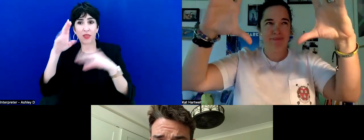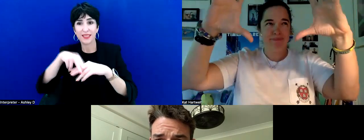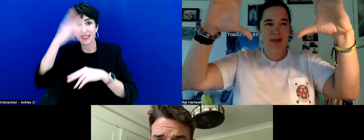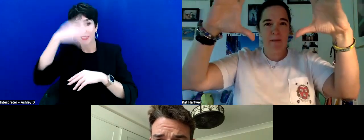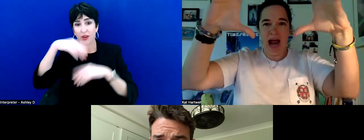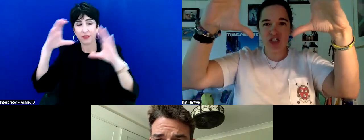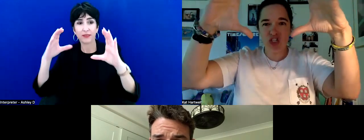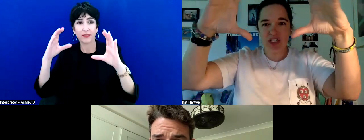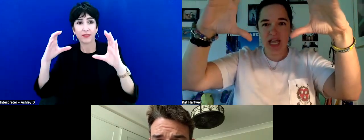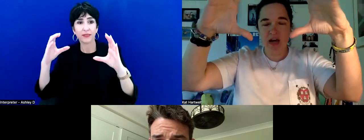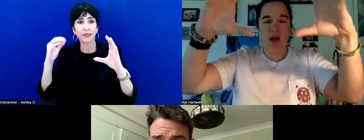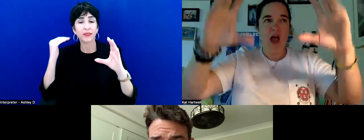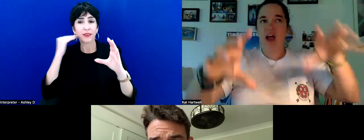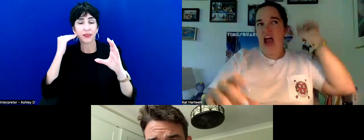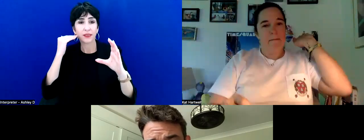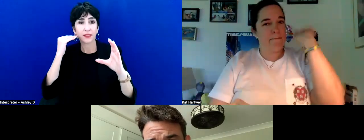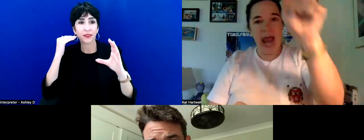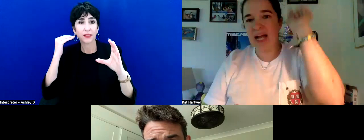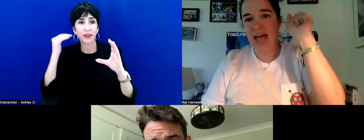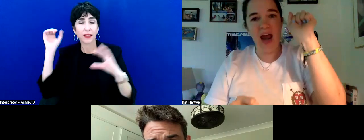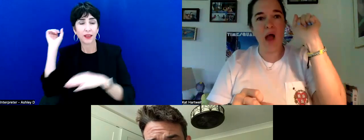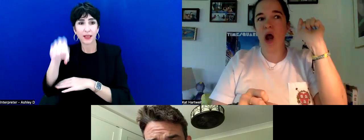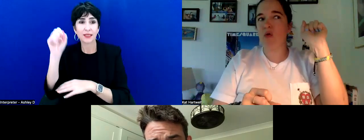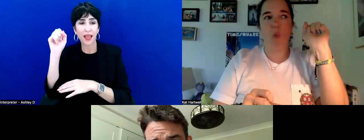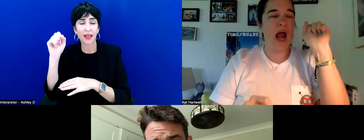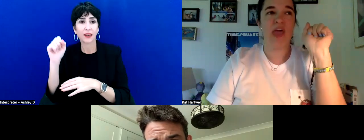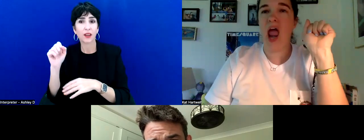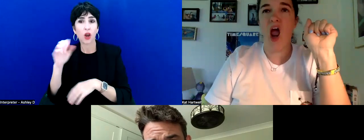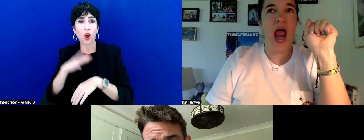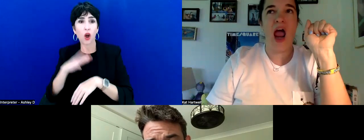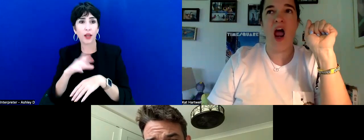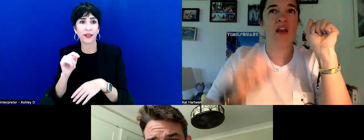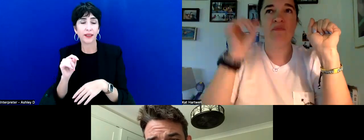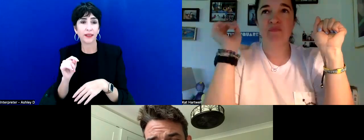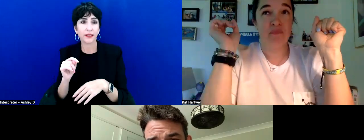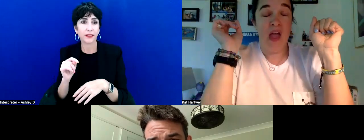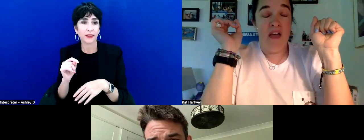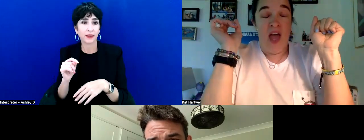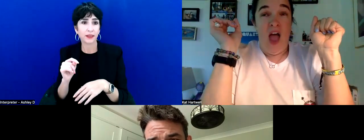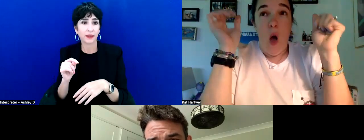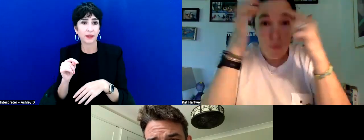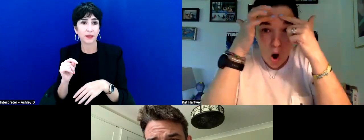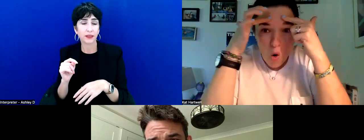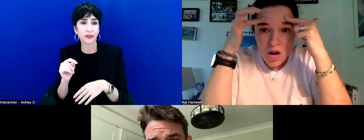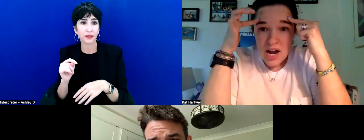the passenger teeth, banged his head on right there and